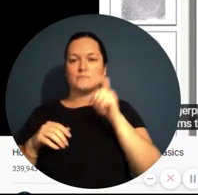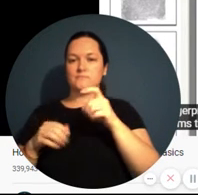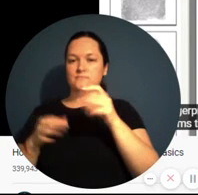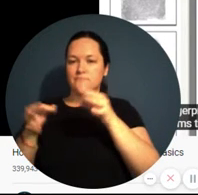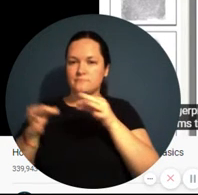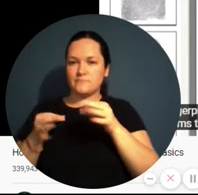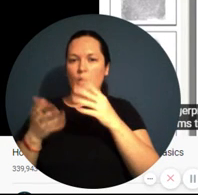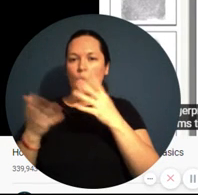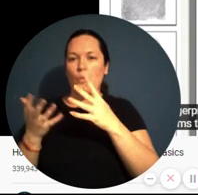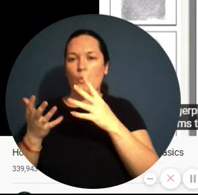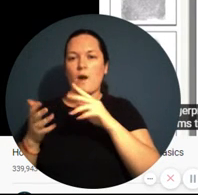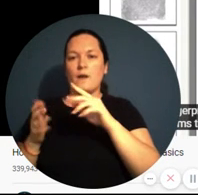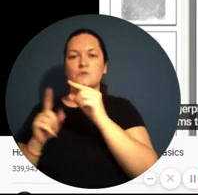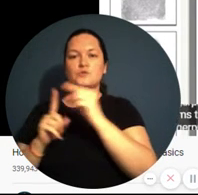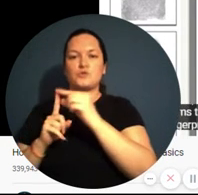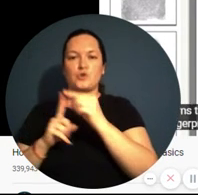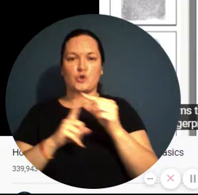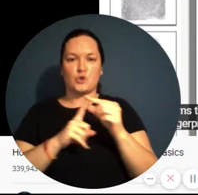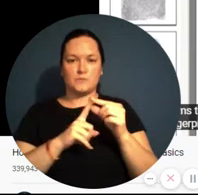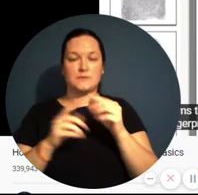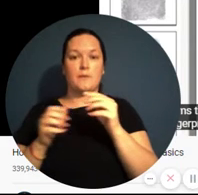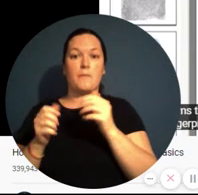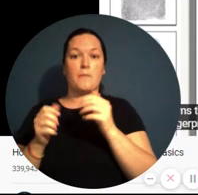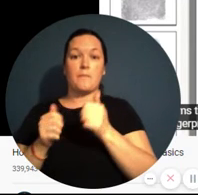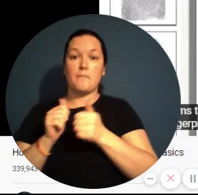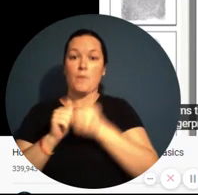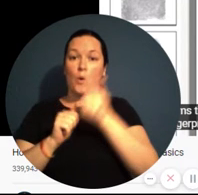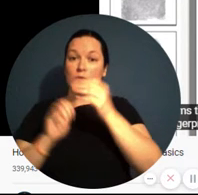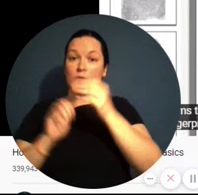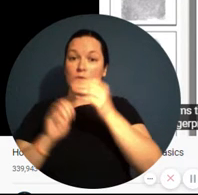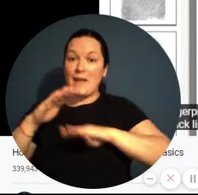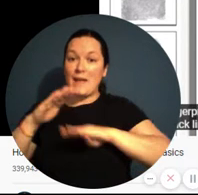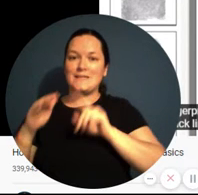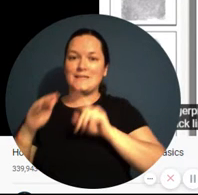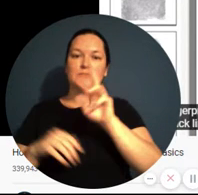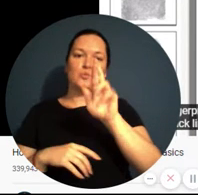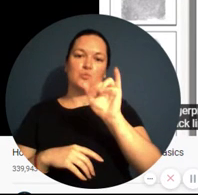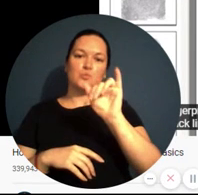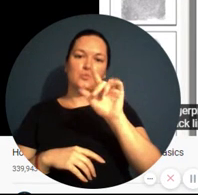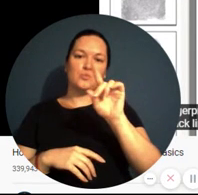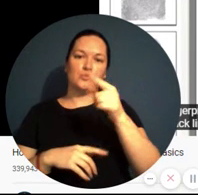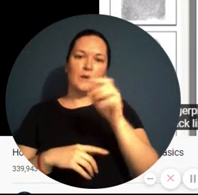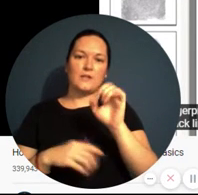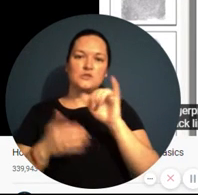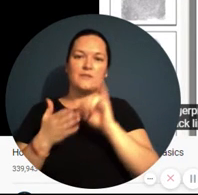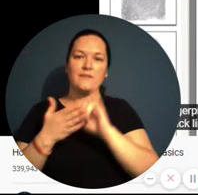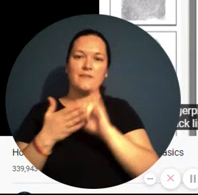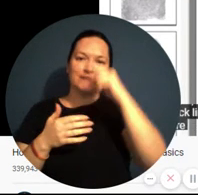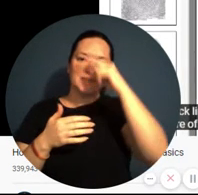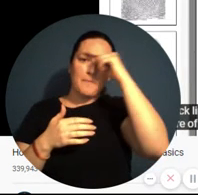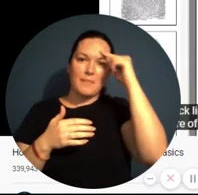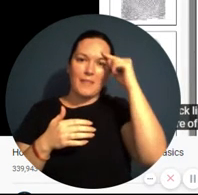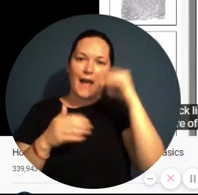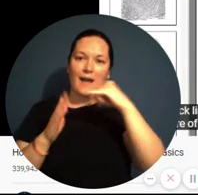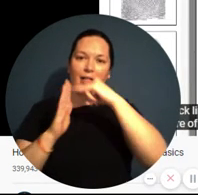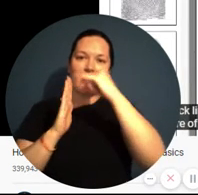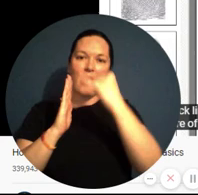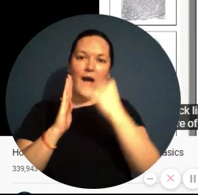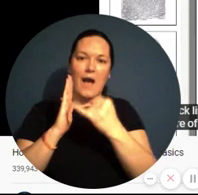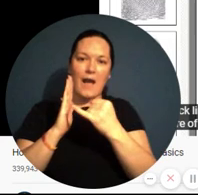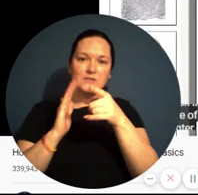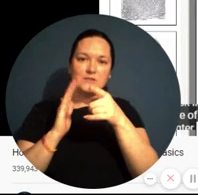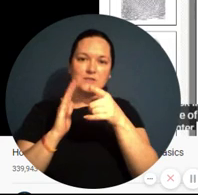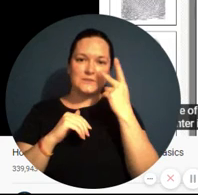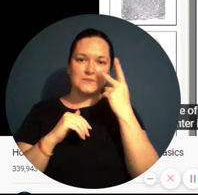The most basic formation in a fingerprint is the ridge. These are the black lines that form the patterns. The core of a fingerprint, right here